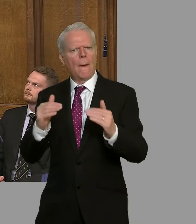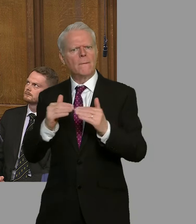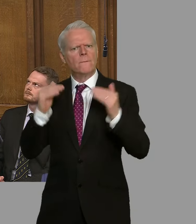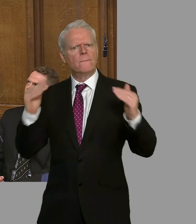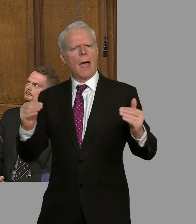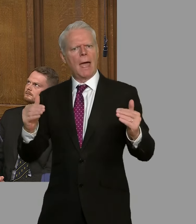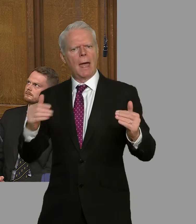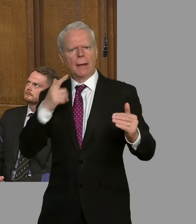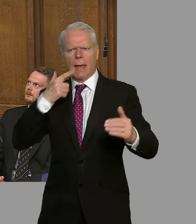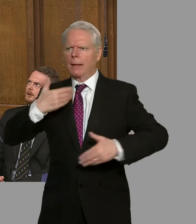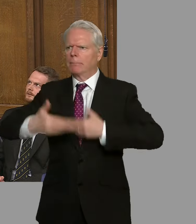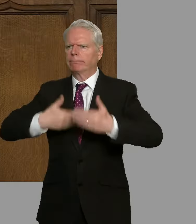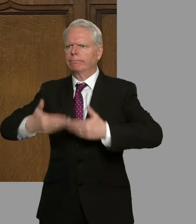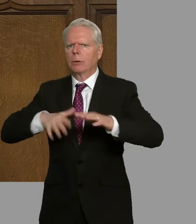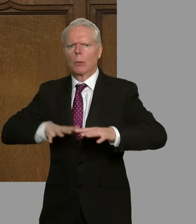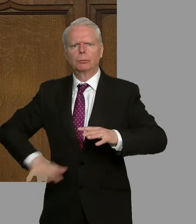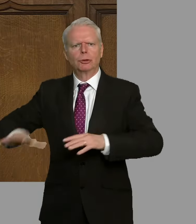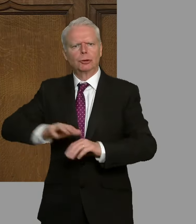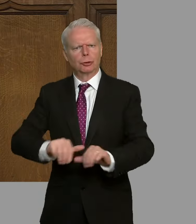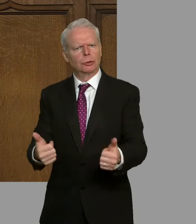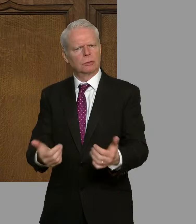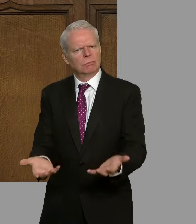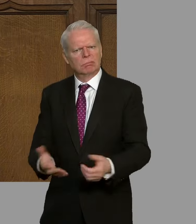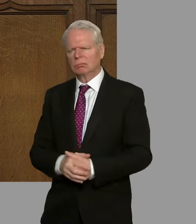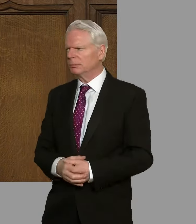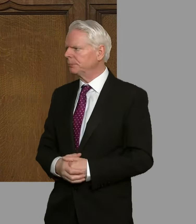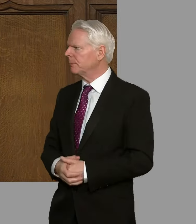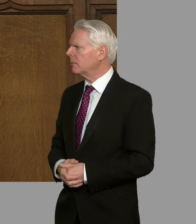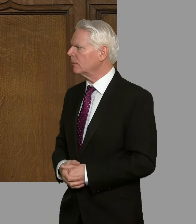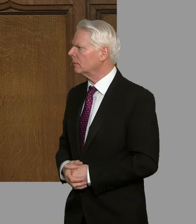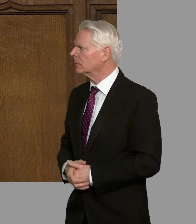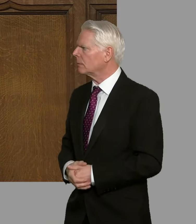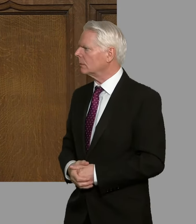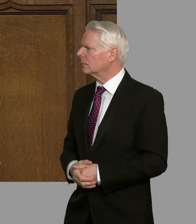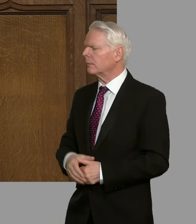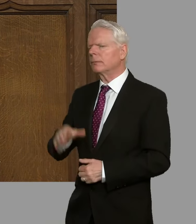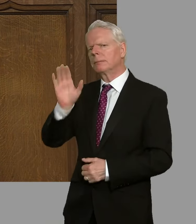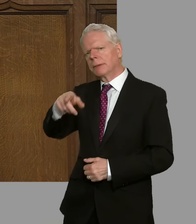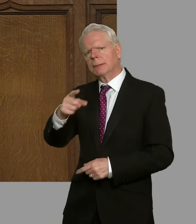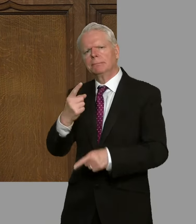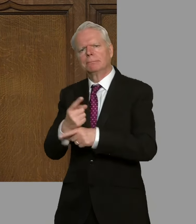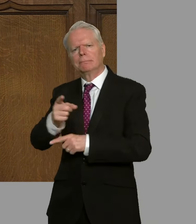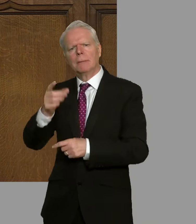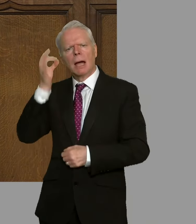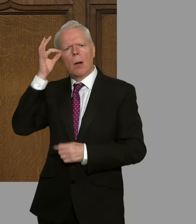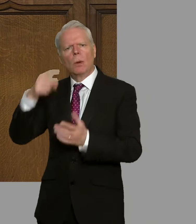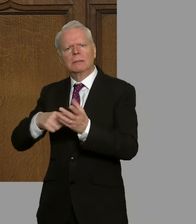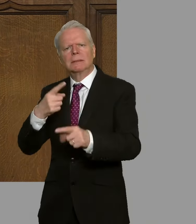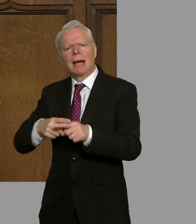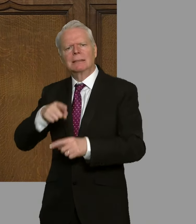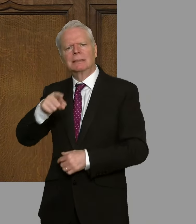tax on deprivation. The less affluent an area, the more you pay. The greater your need, the more you pay.